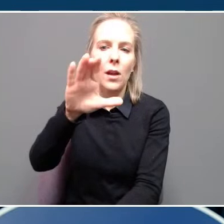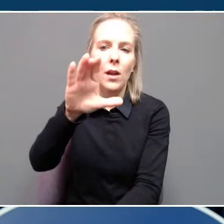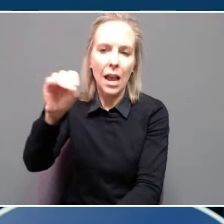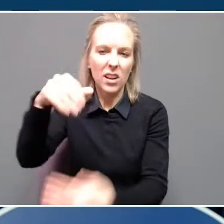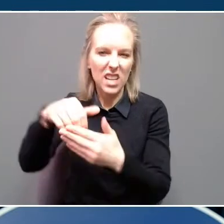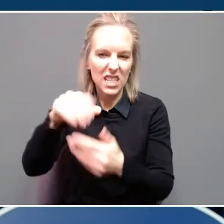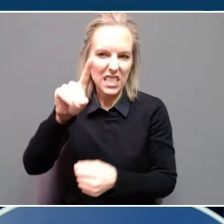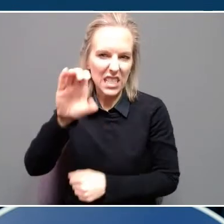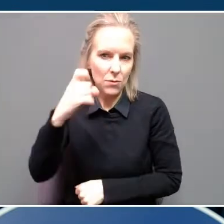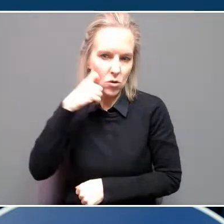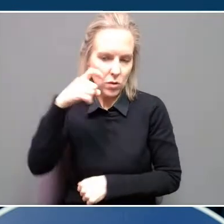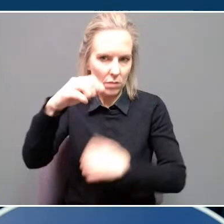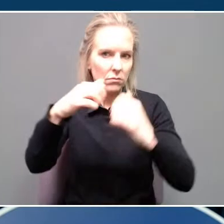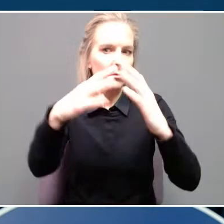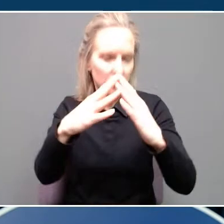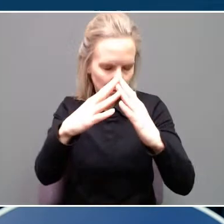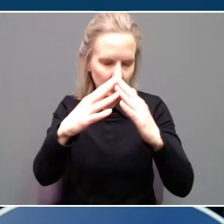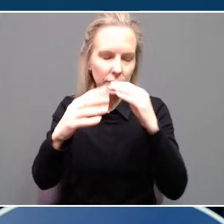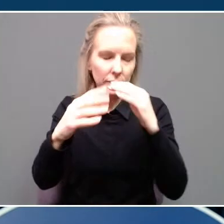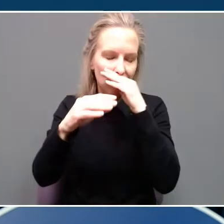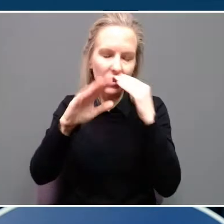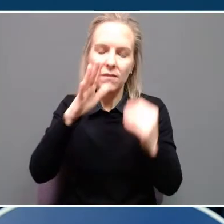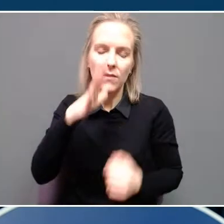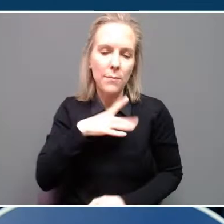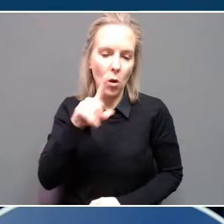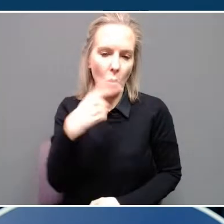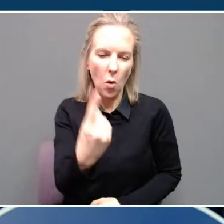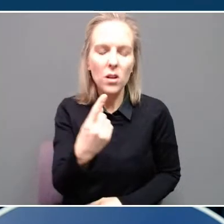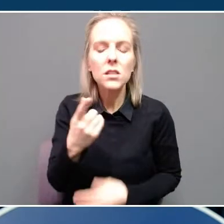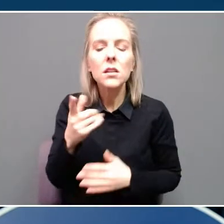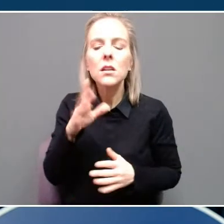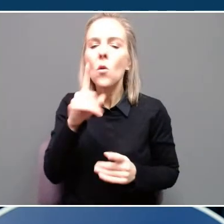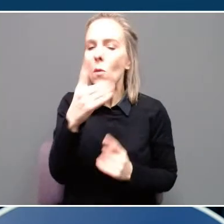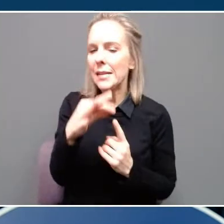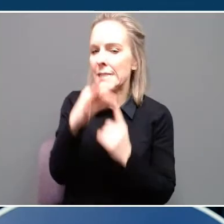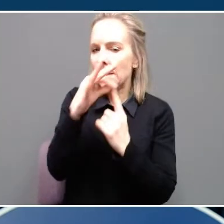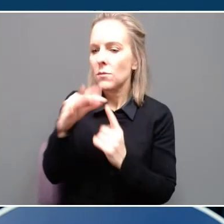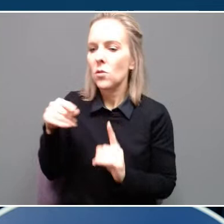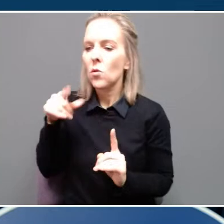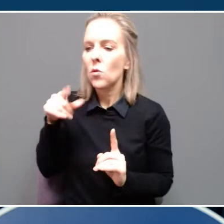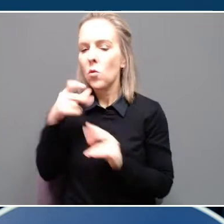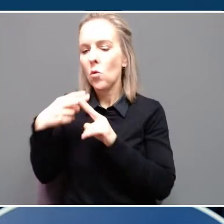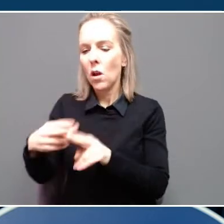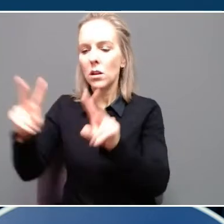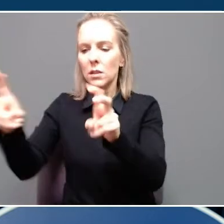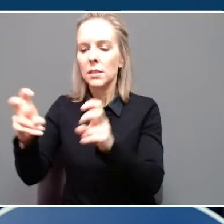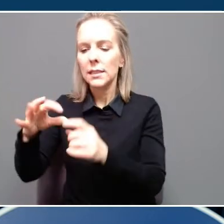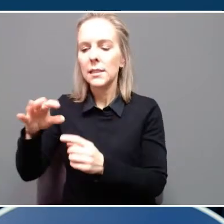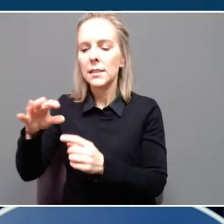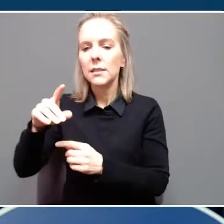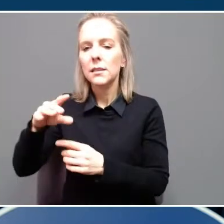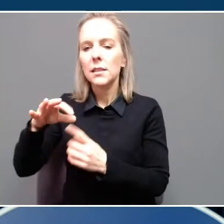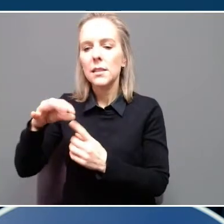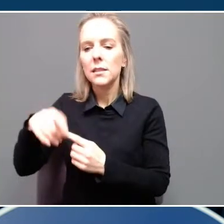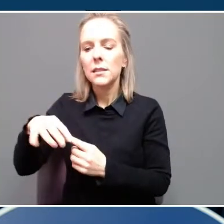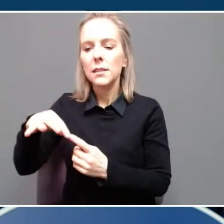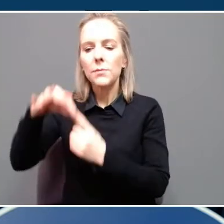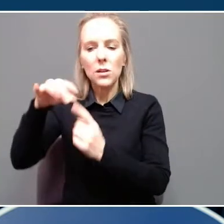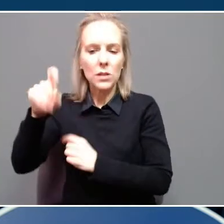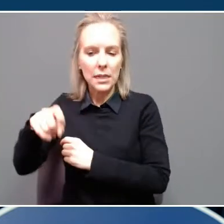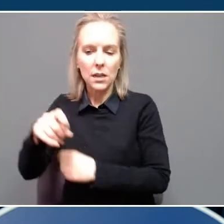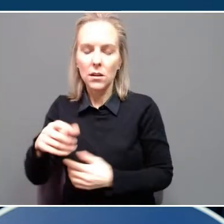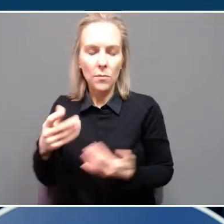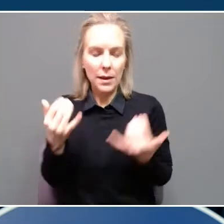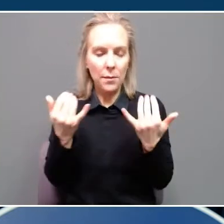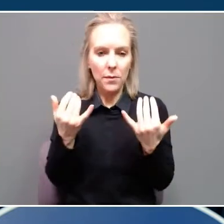one exception that has certain special needs, we do not have girls and boys housed in